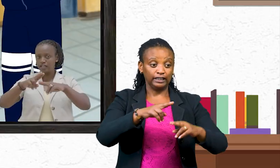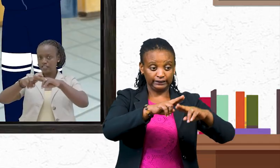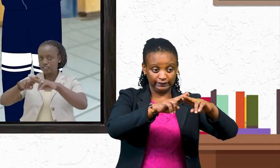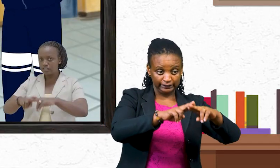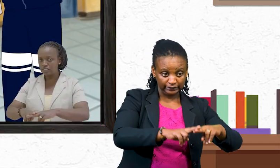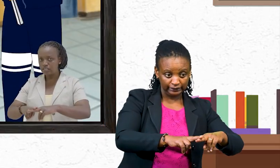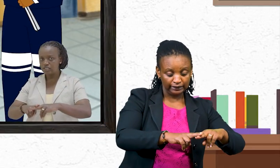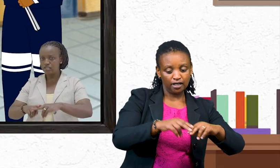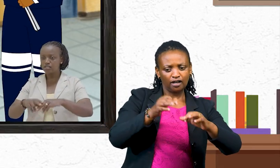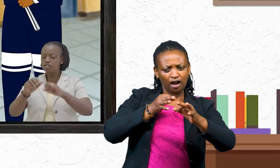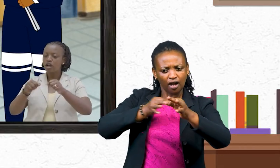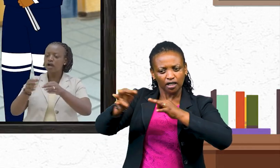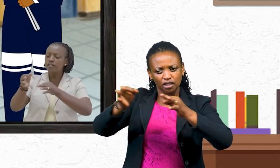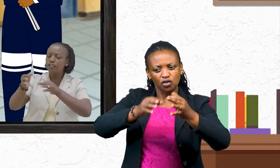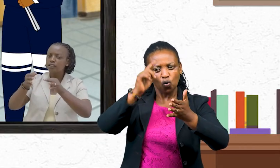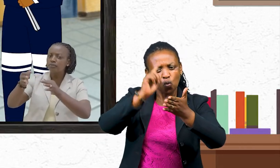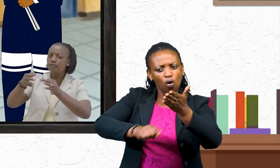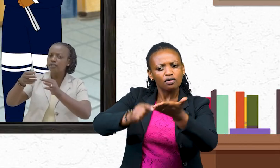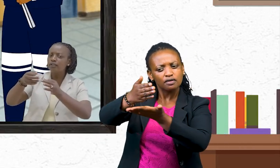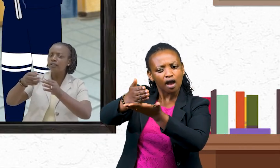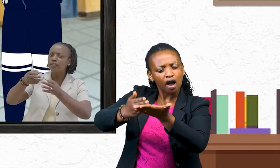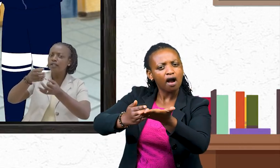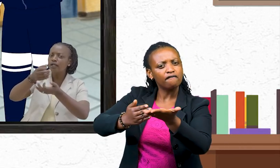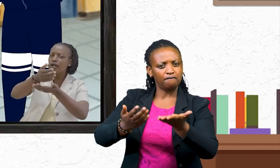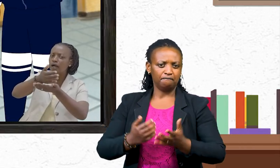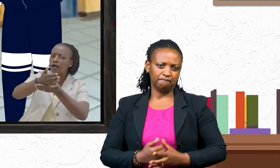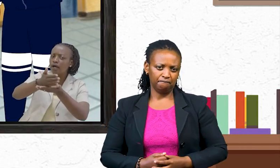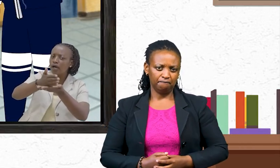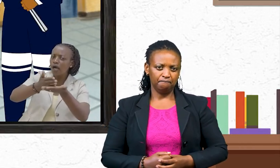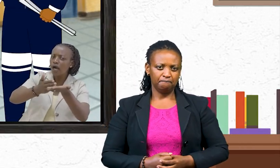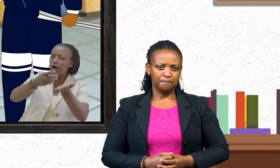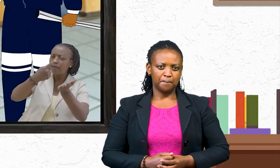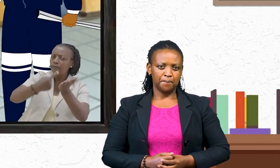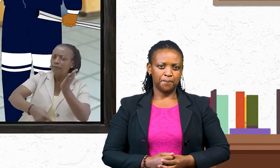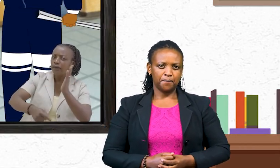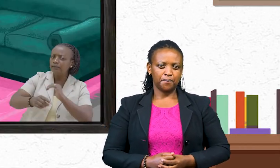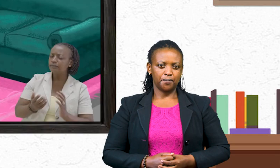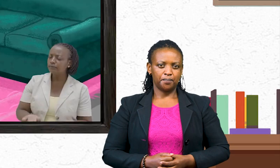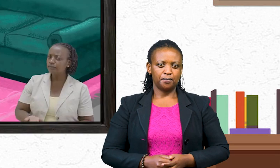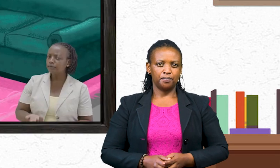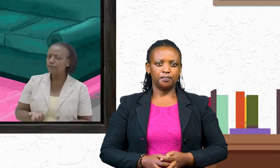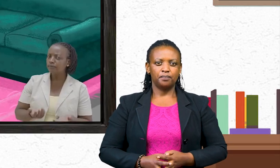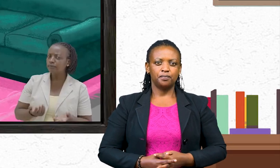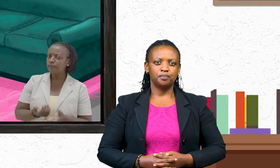sit down and I will explain what a half is.